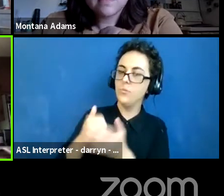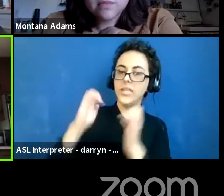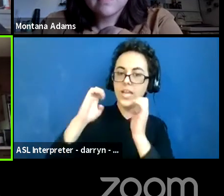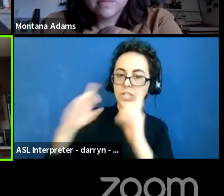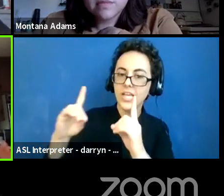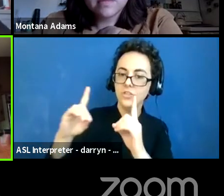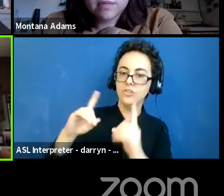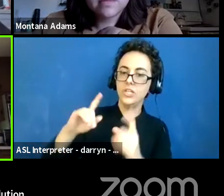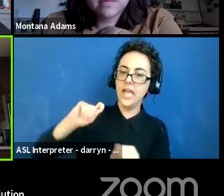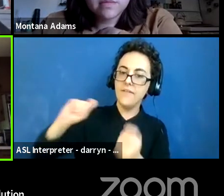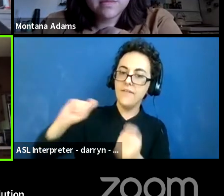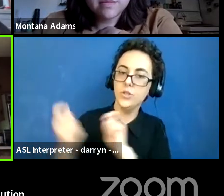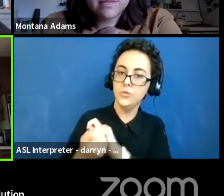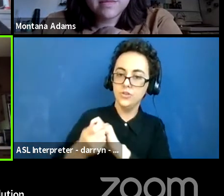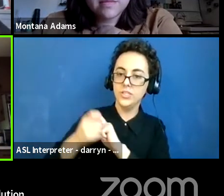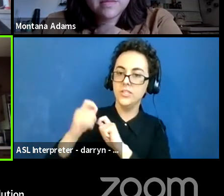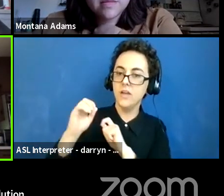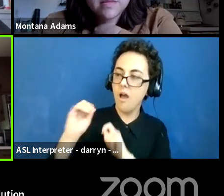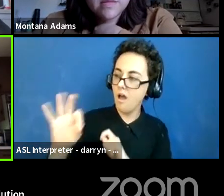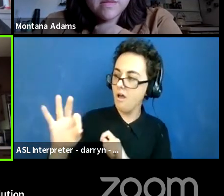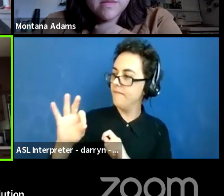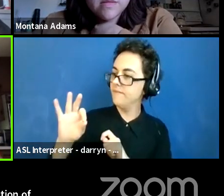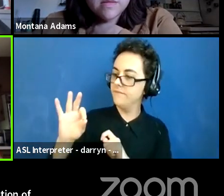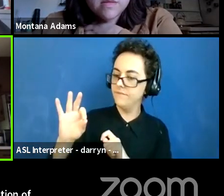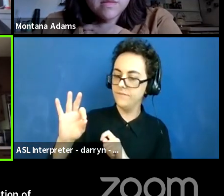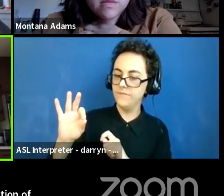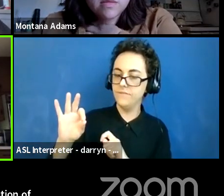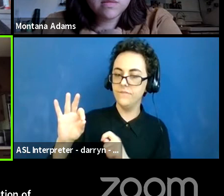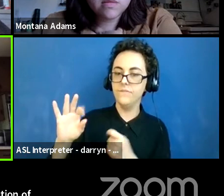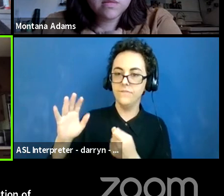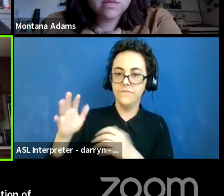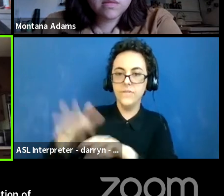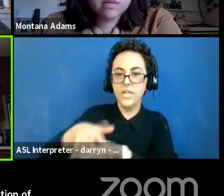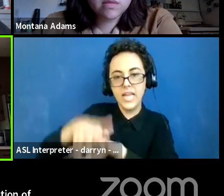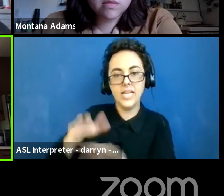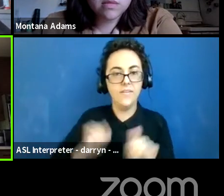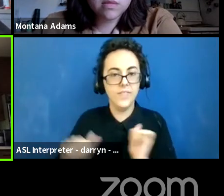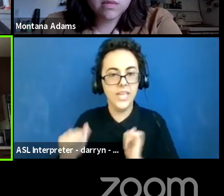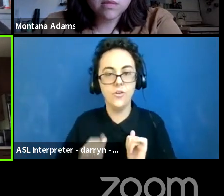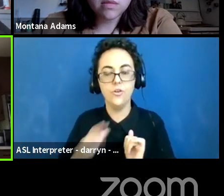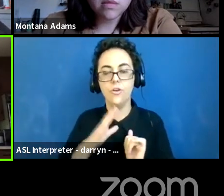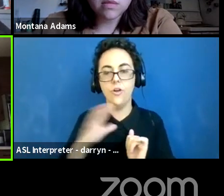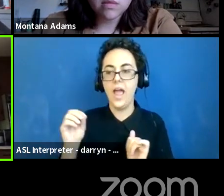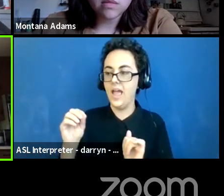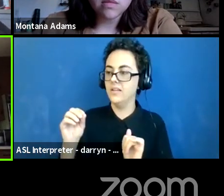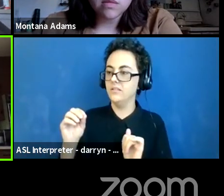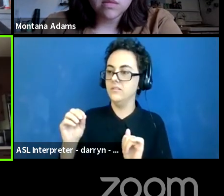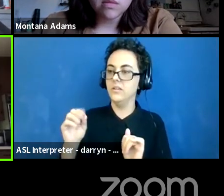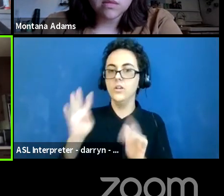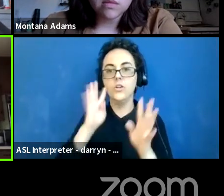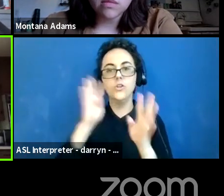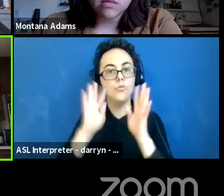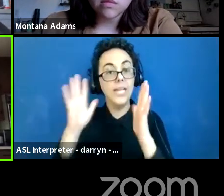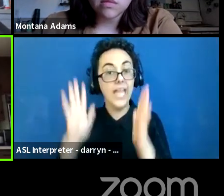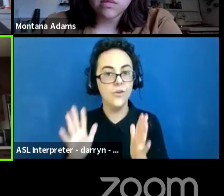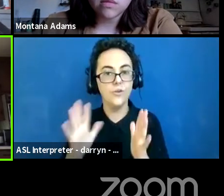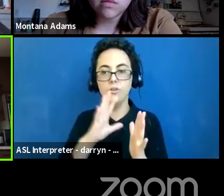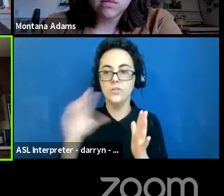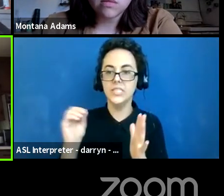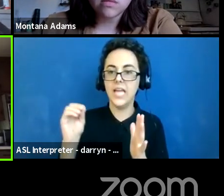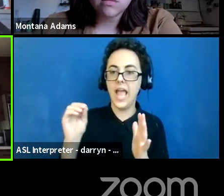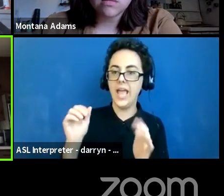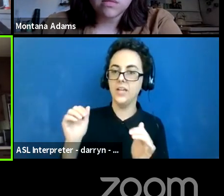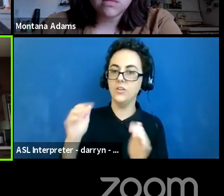evolution of Native theater and Indigenous artists and creators moving forward into the future. It's